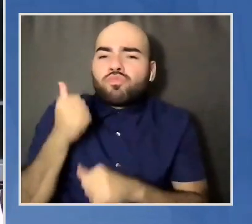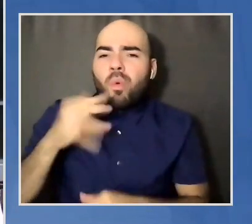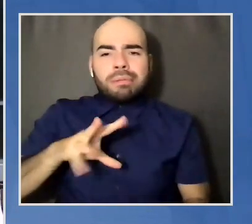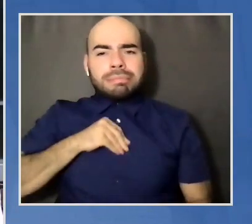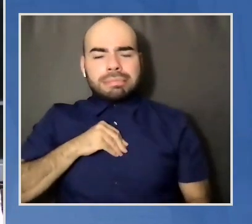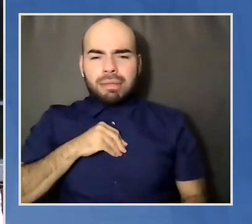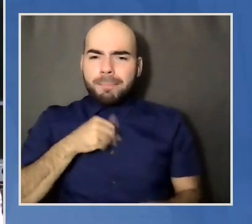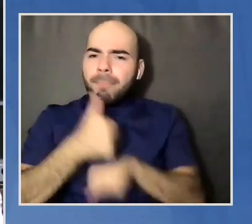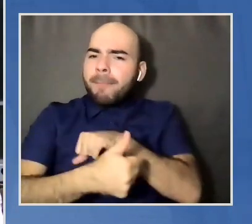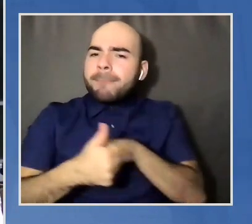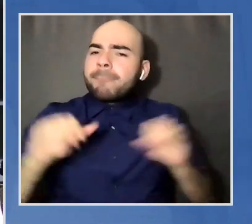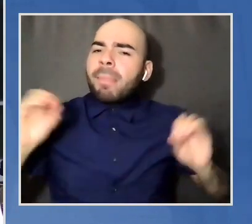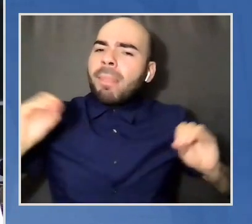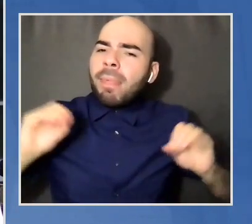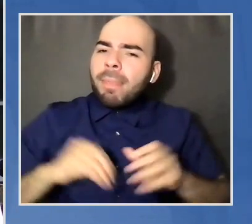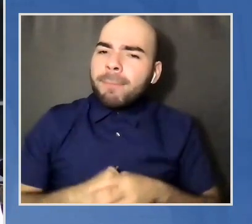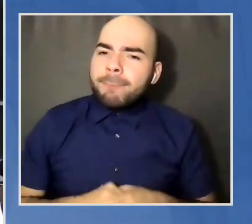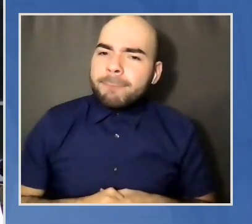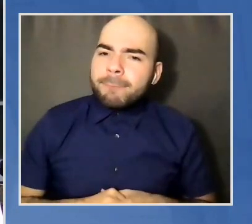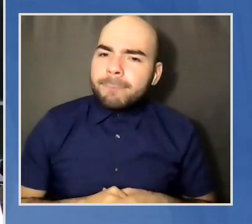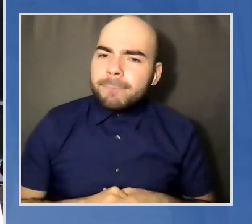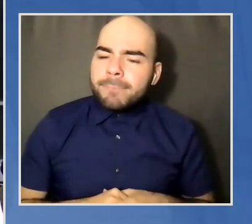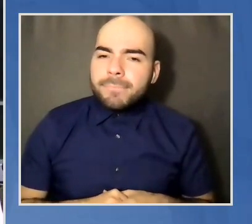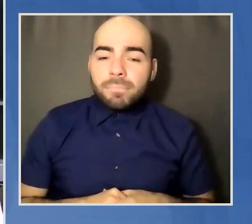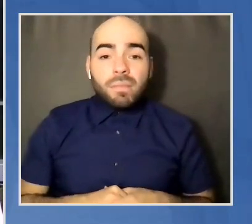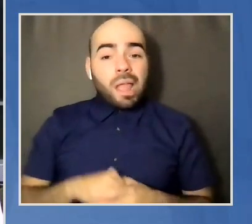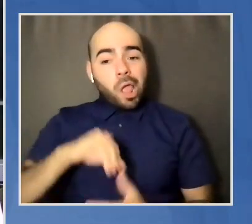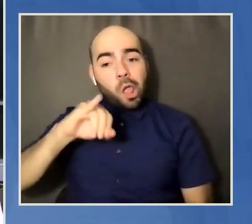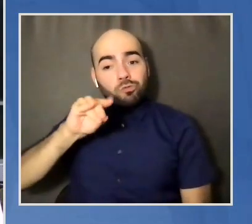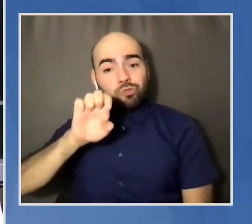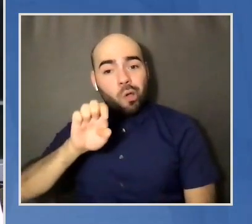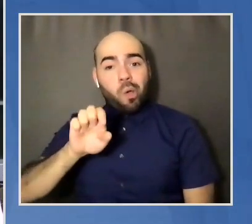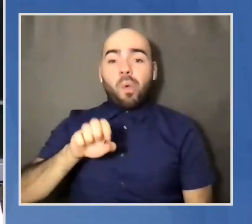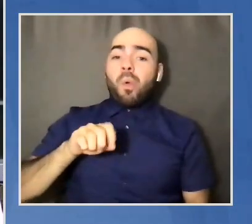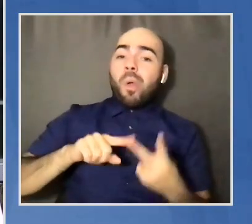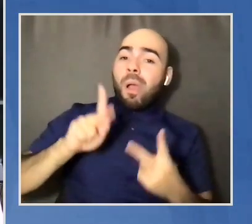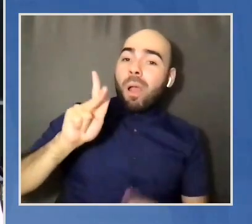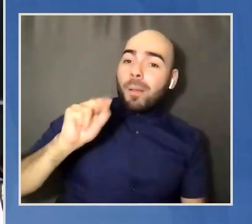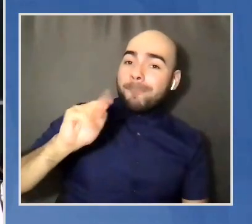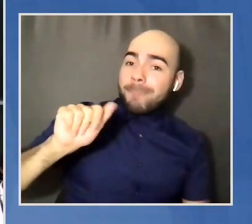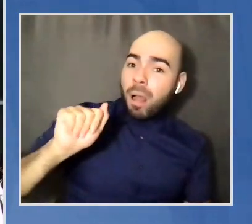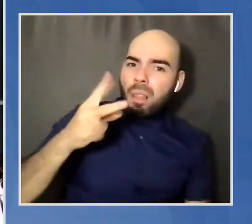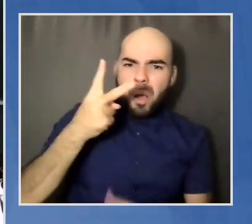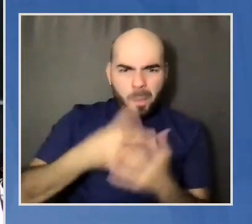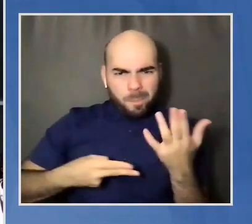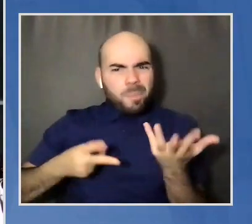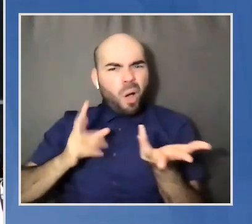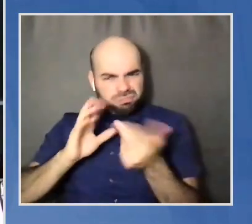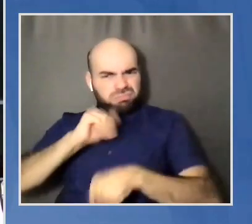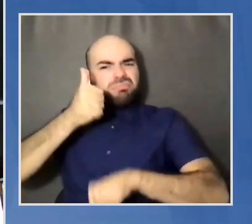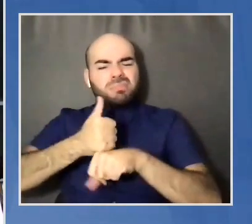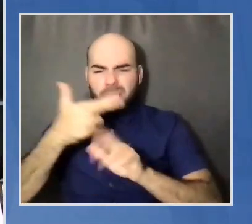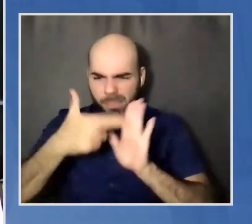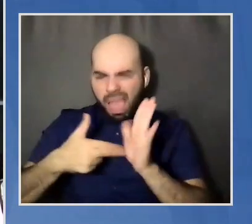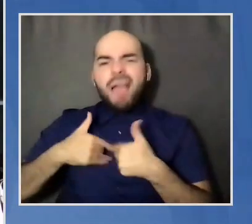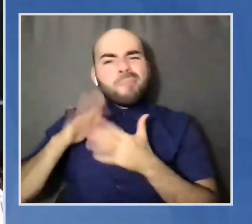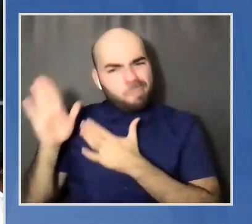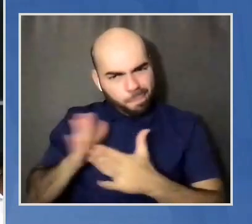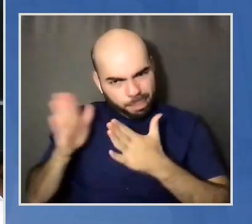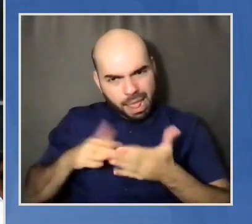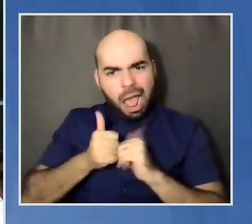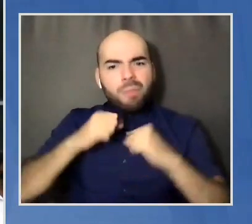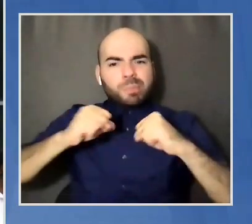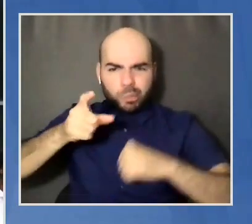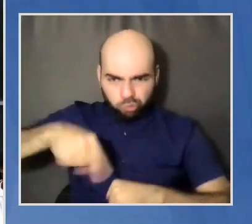this virus under control, implementing clear national mandates for everyone to wear one of these, a mask. They